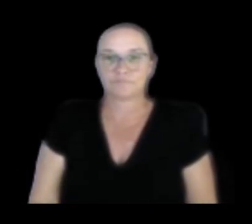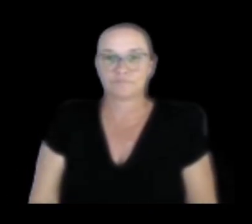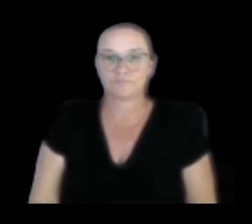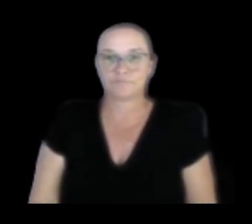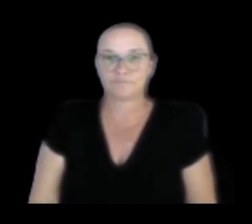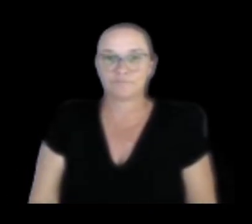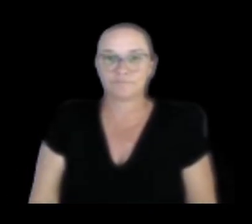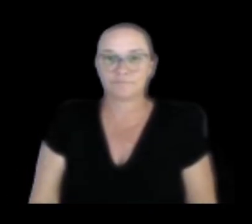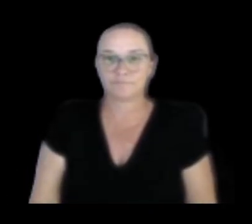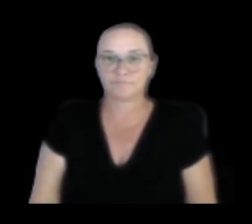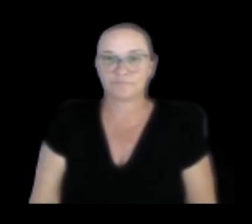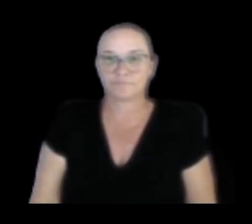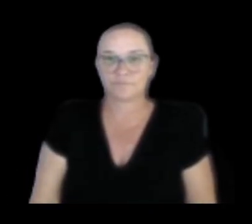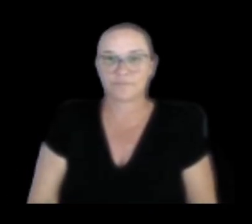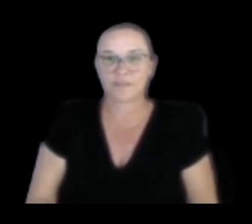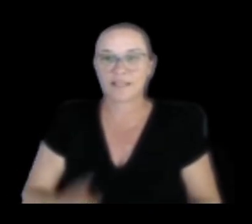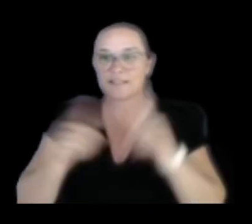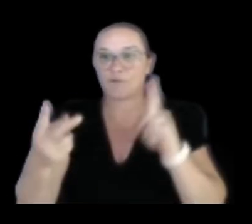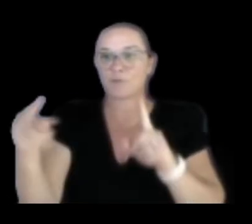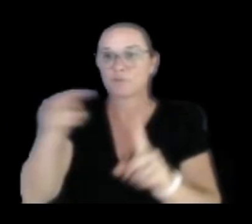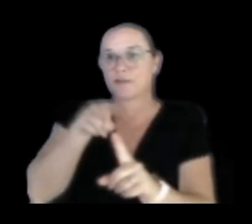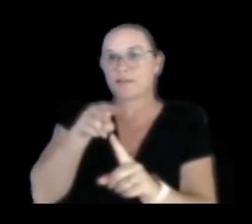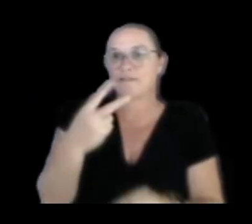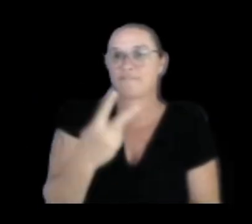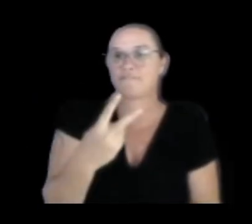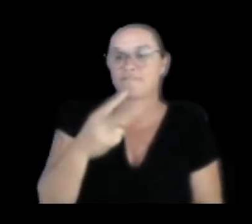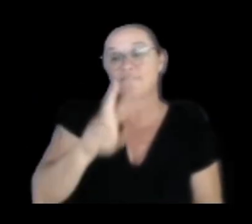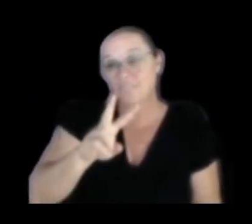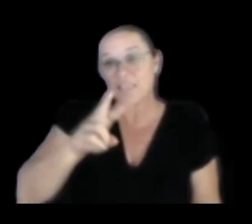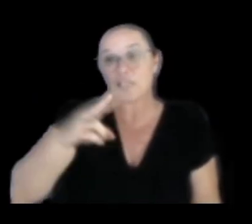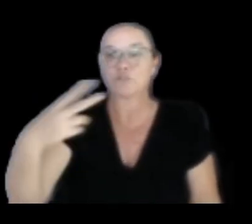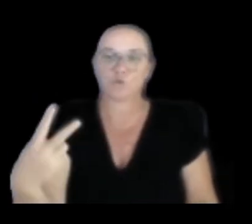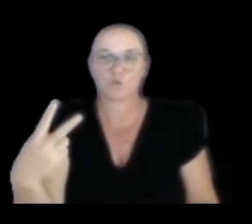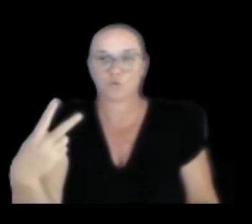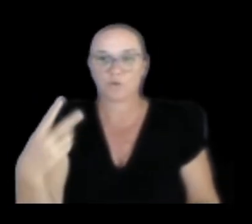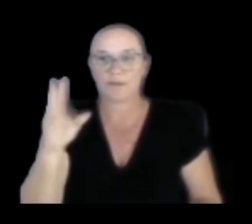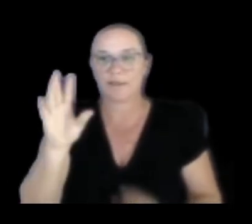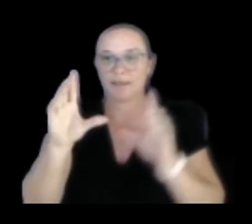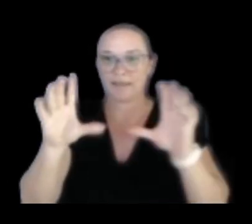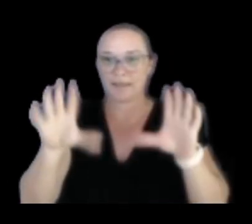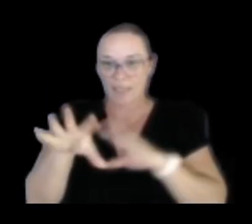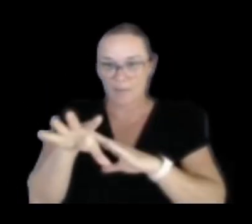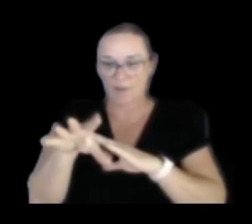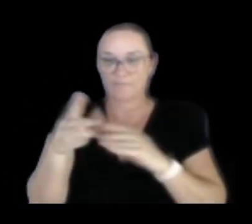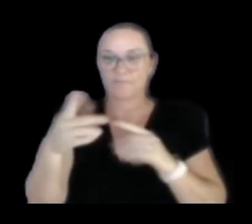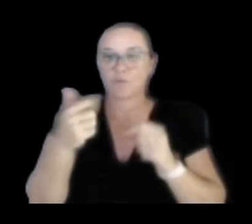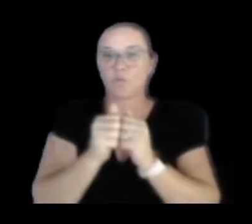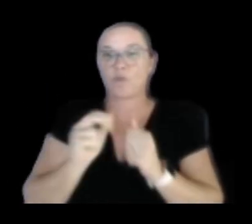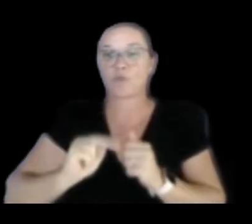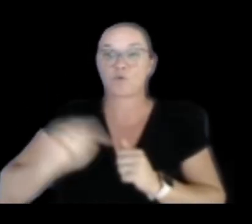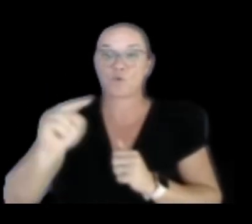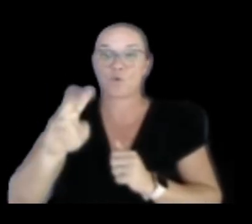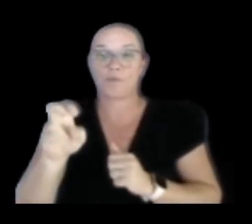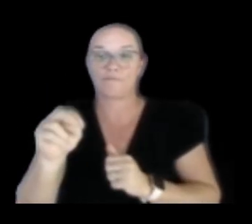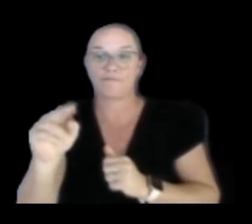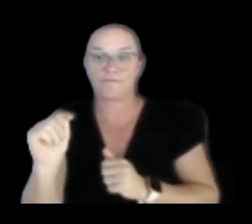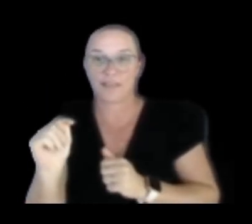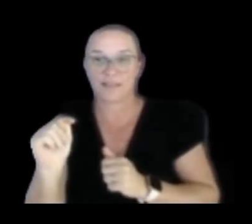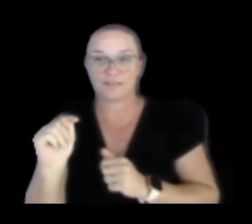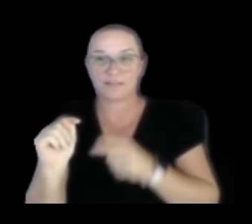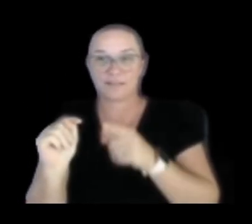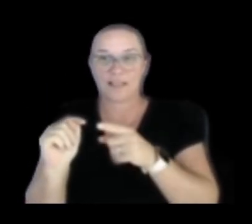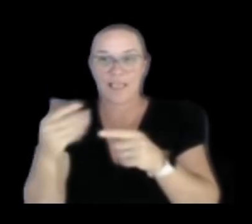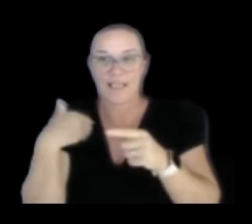And a different point of view from the V2 camera, with the north vent being the